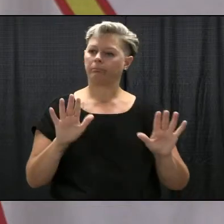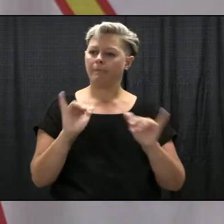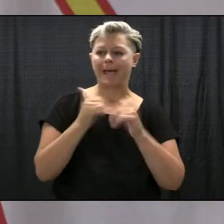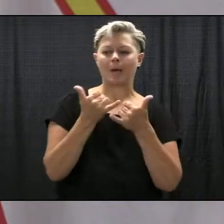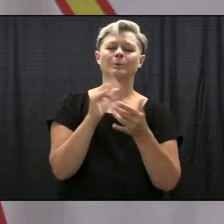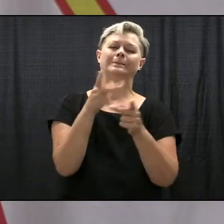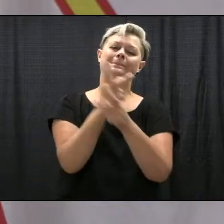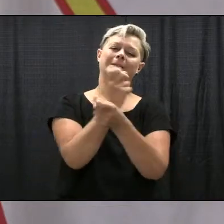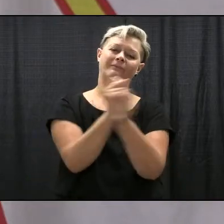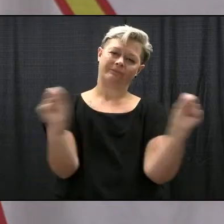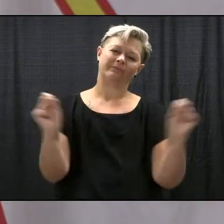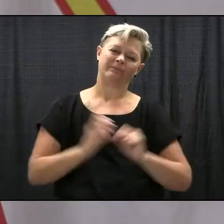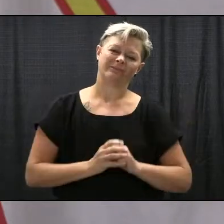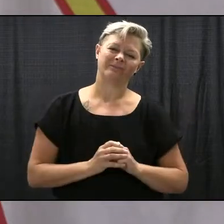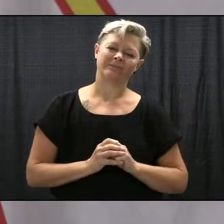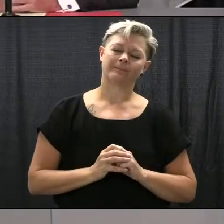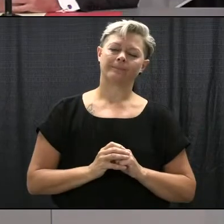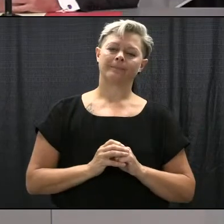safely.